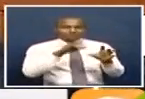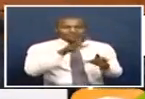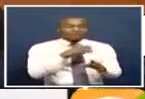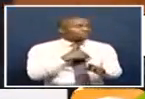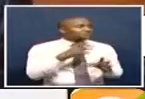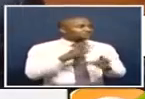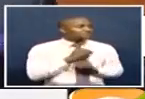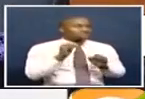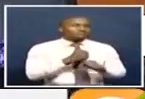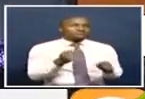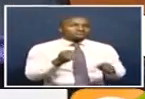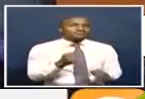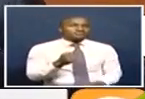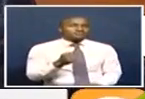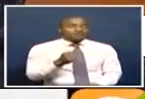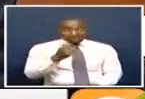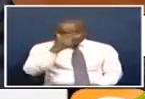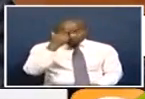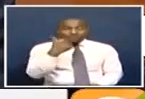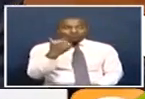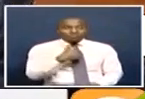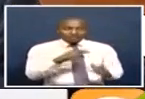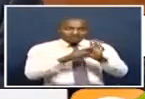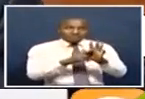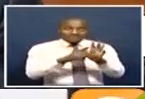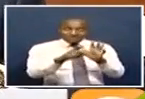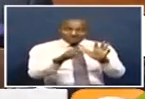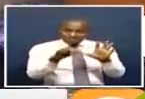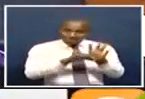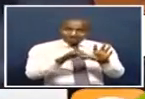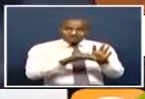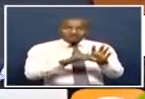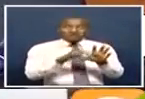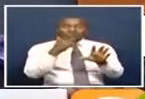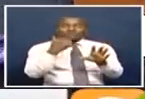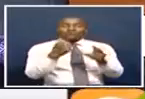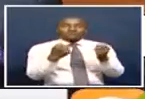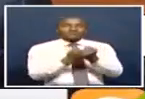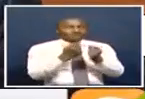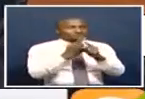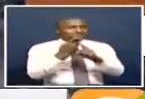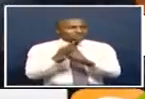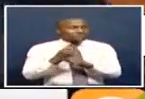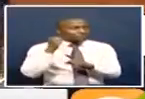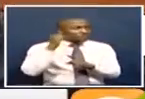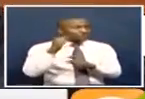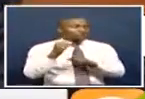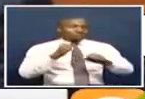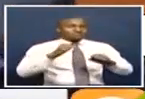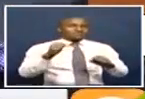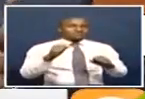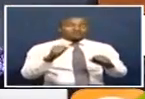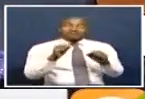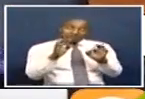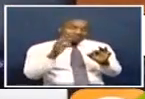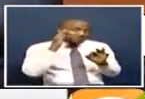Never. Because the members I represent are members of, they support different types of political parties, unless on a resolution